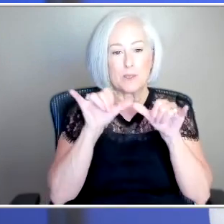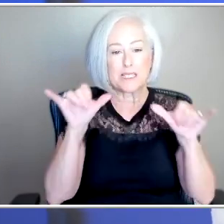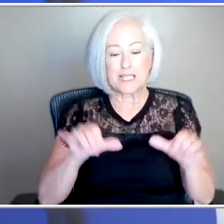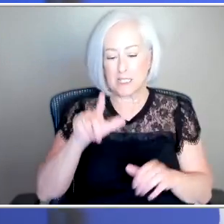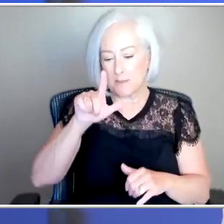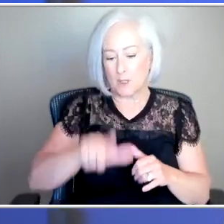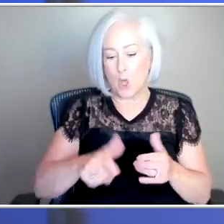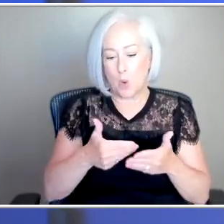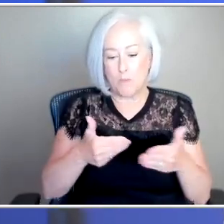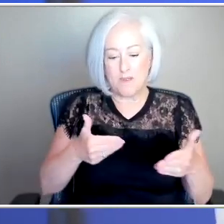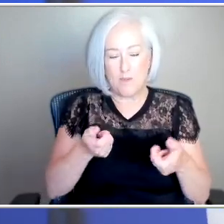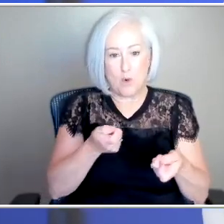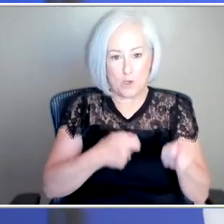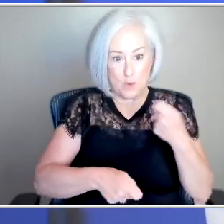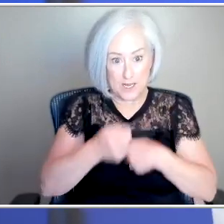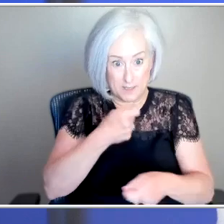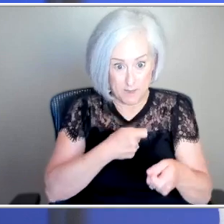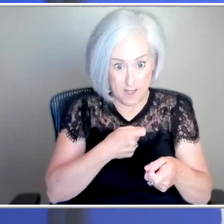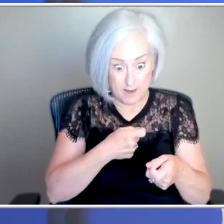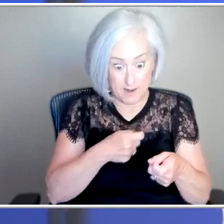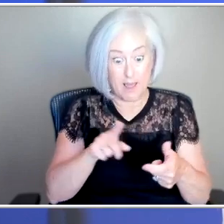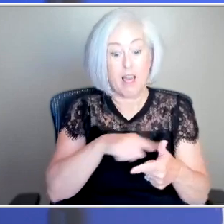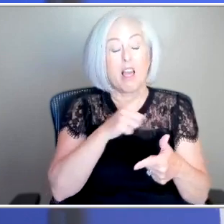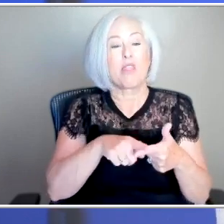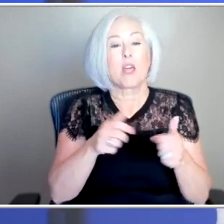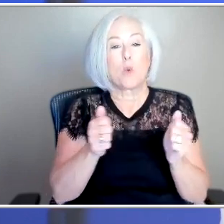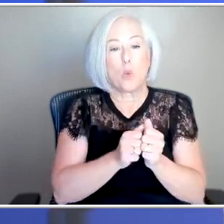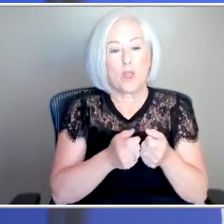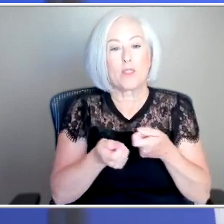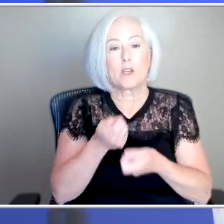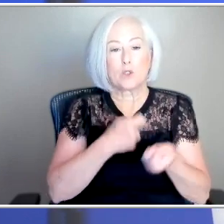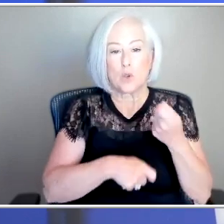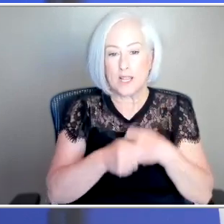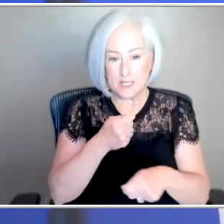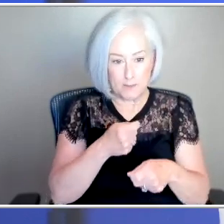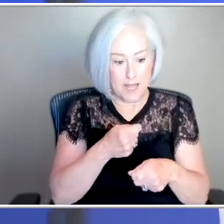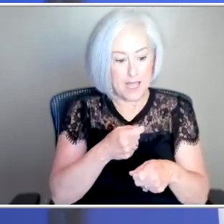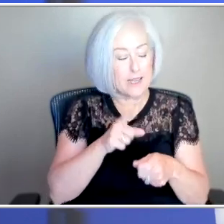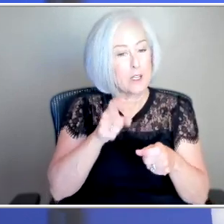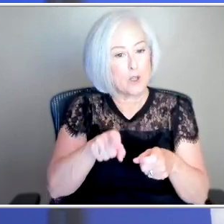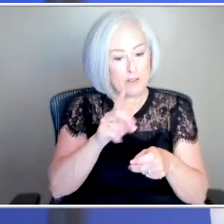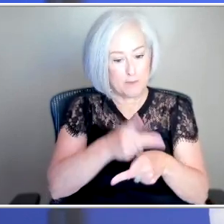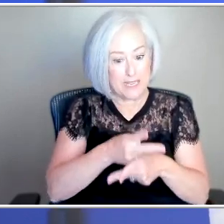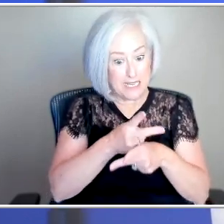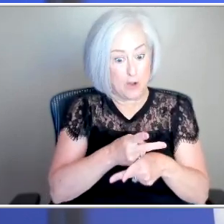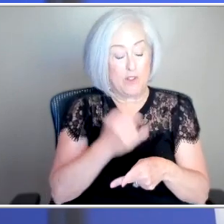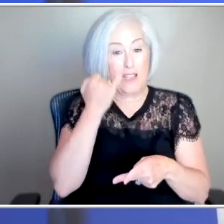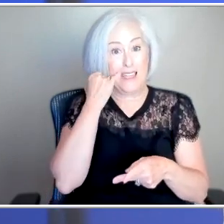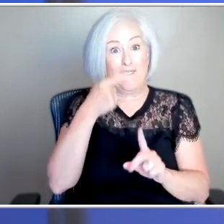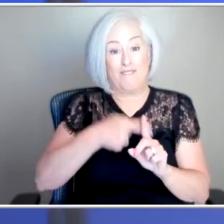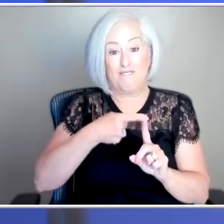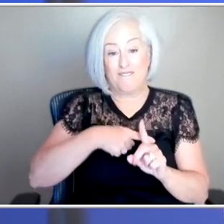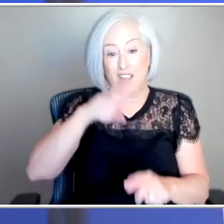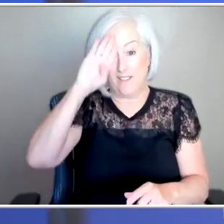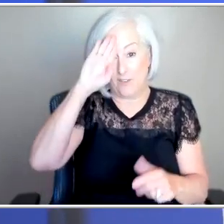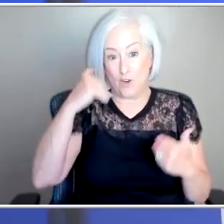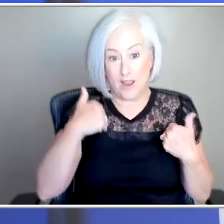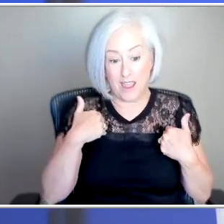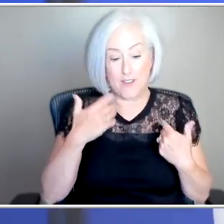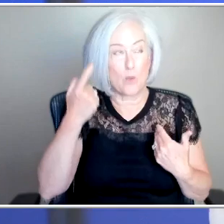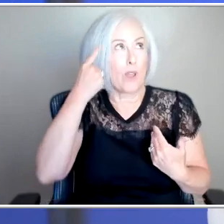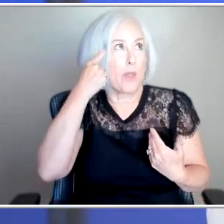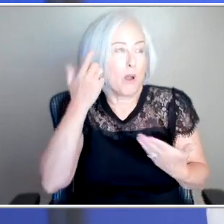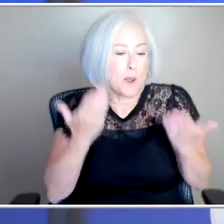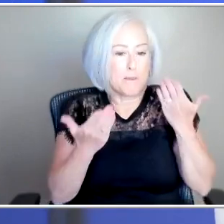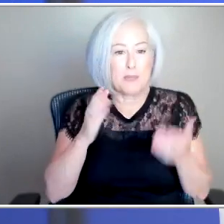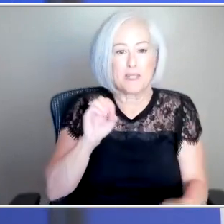we even dropped it further, and that's what, we were very cautious when you started having fevers. We thought maybe the EBV is coming back, and so we